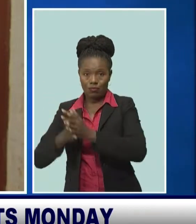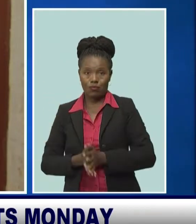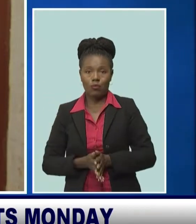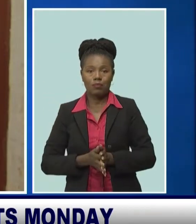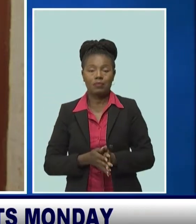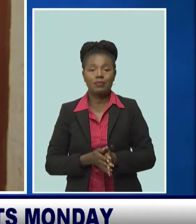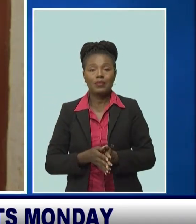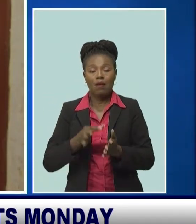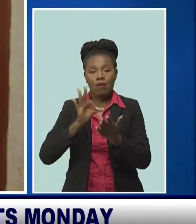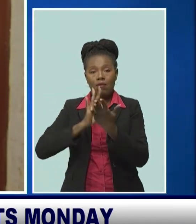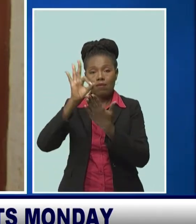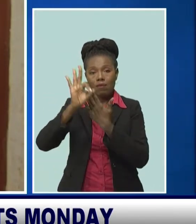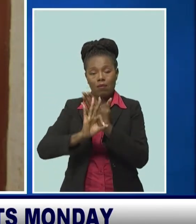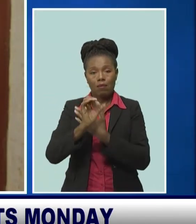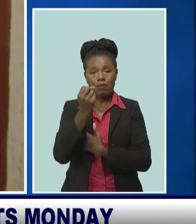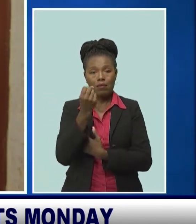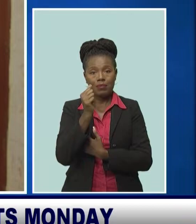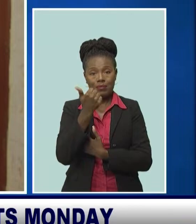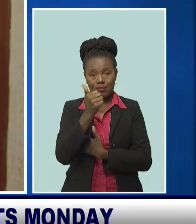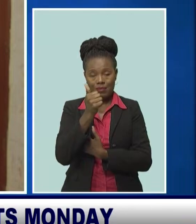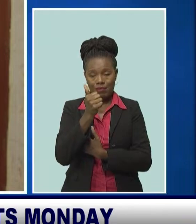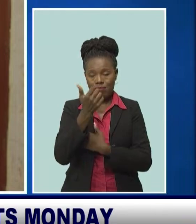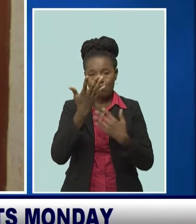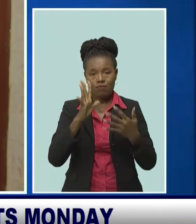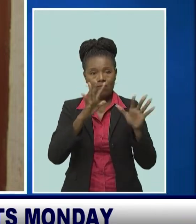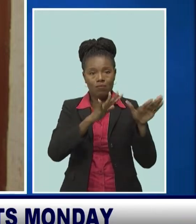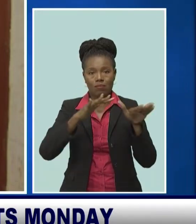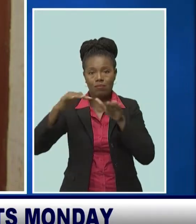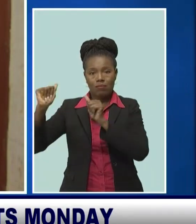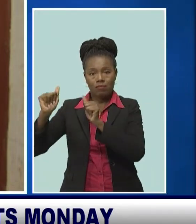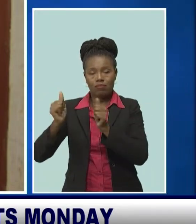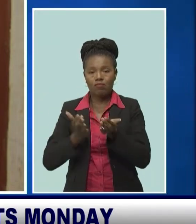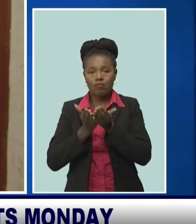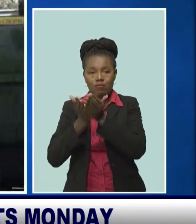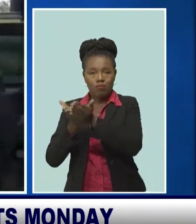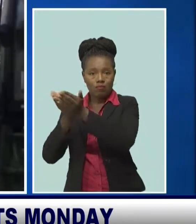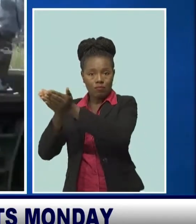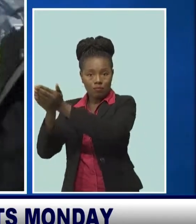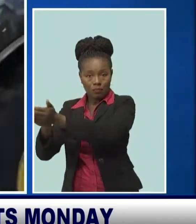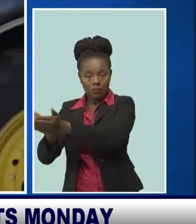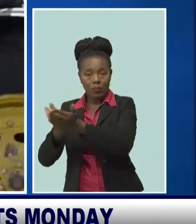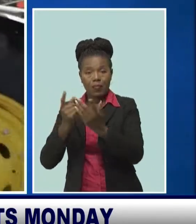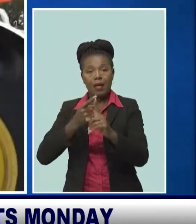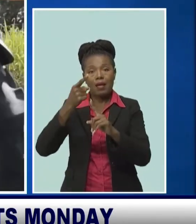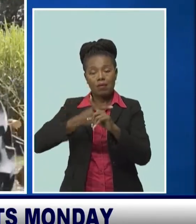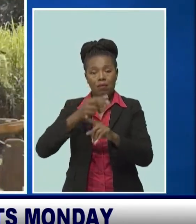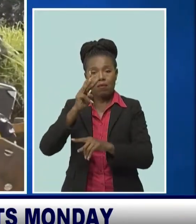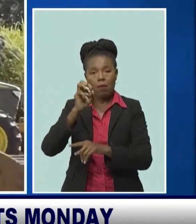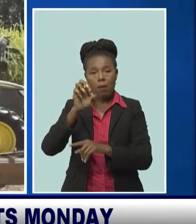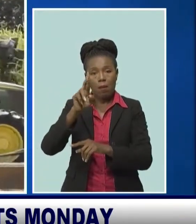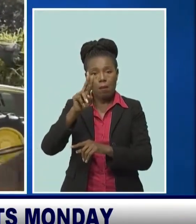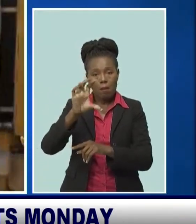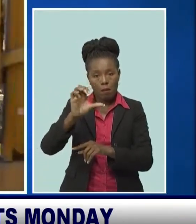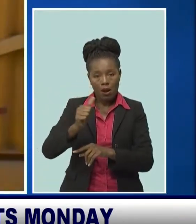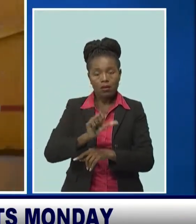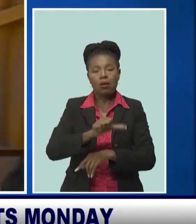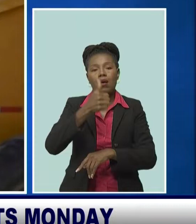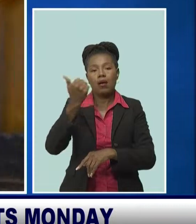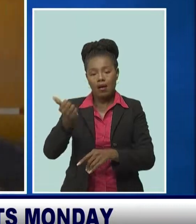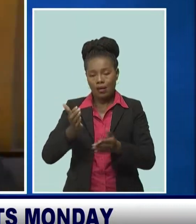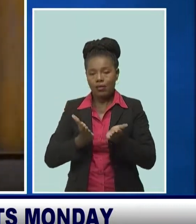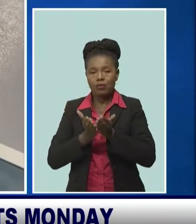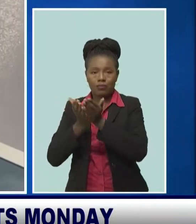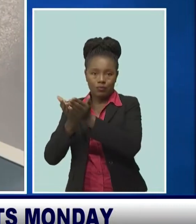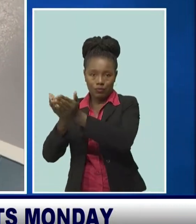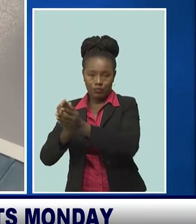on February 10th, and we will do another shipment in March. Barbados is no longer exporting sugar in